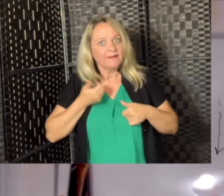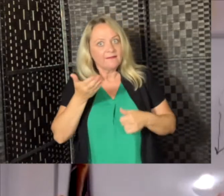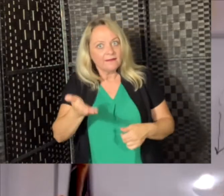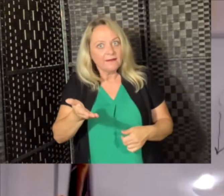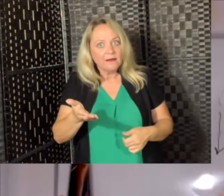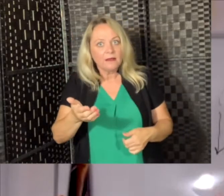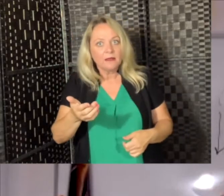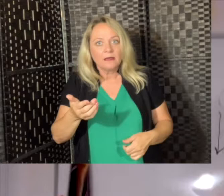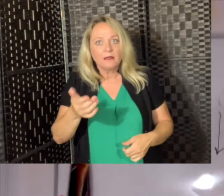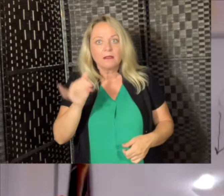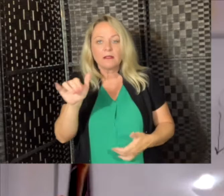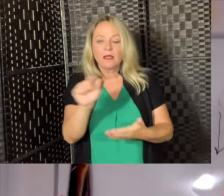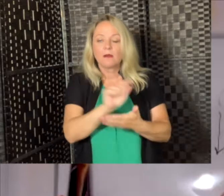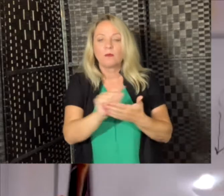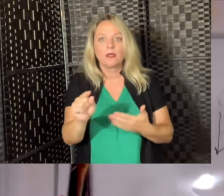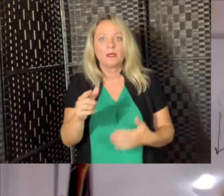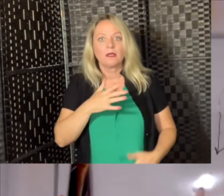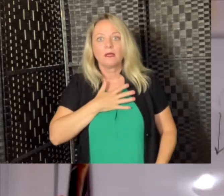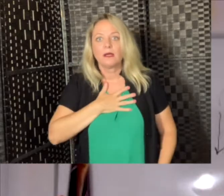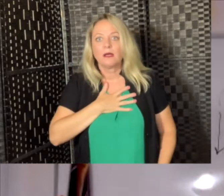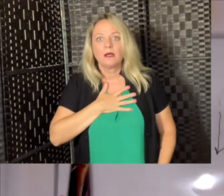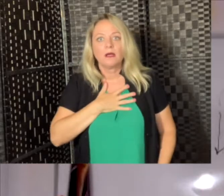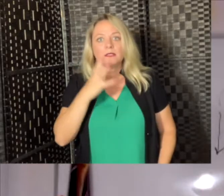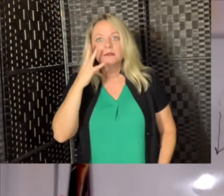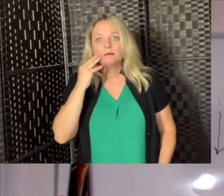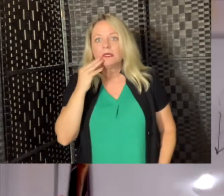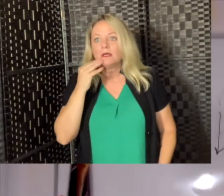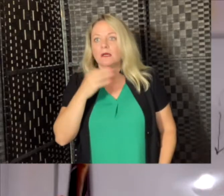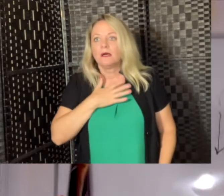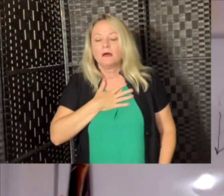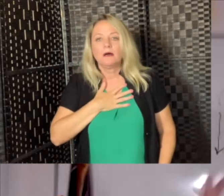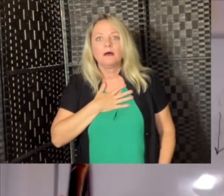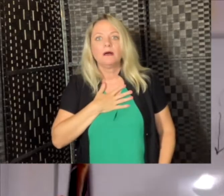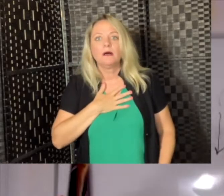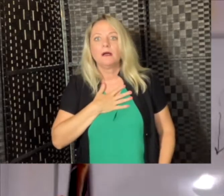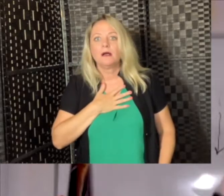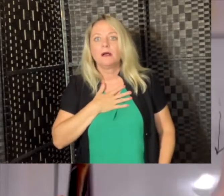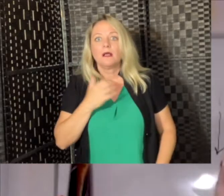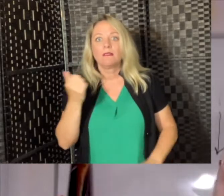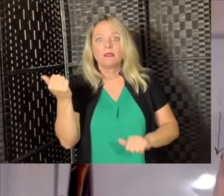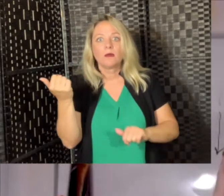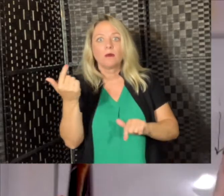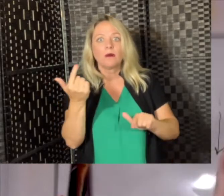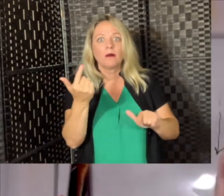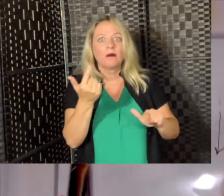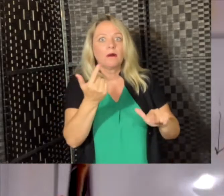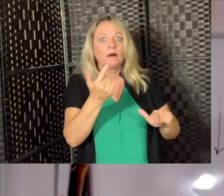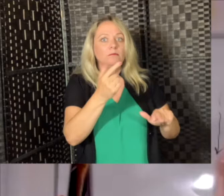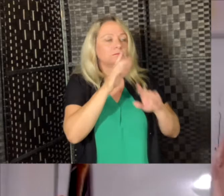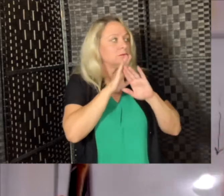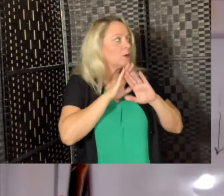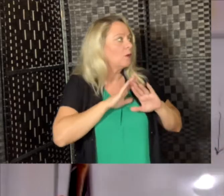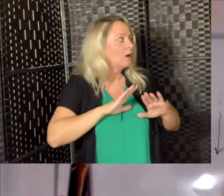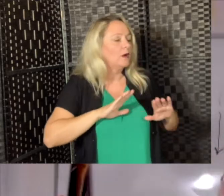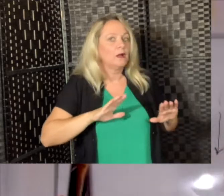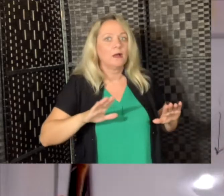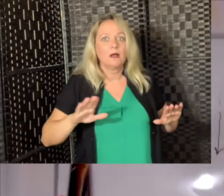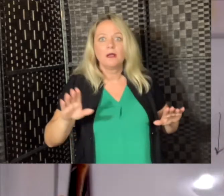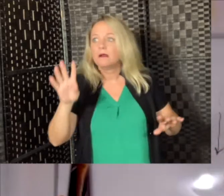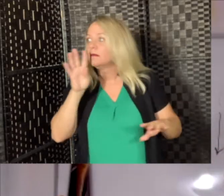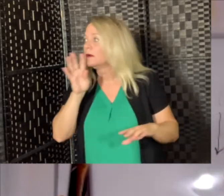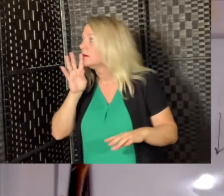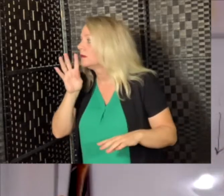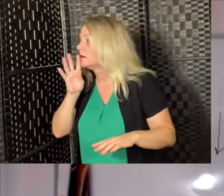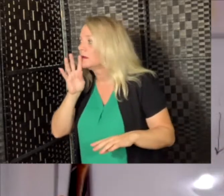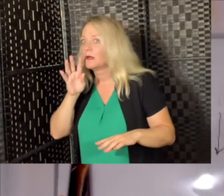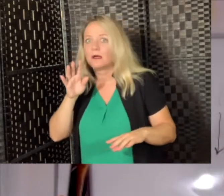experienced the most wondrous thing. Everybody was in silence. I wasn't working so hard around the sound. For me,